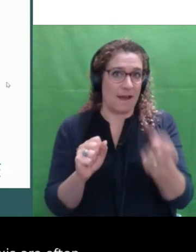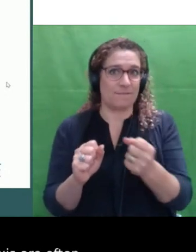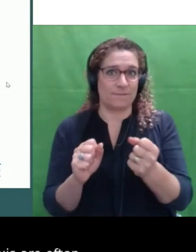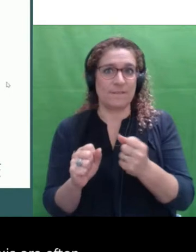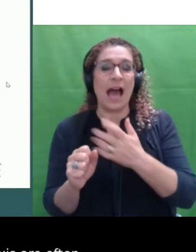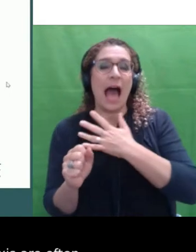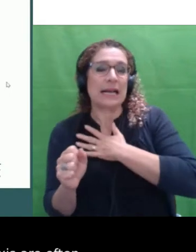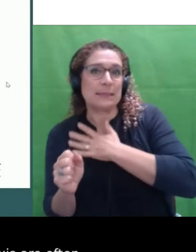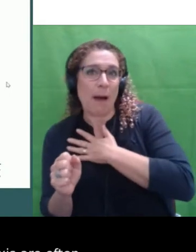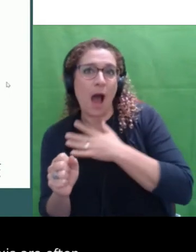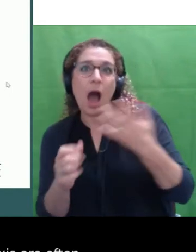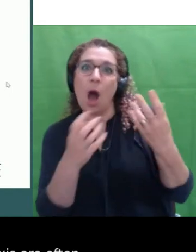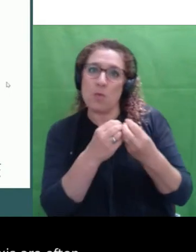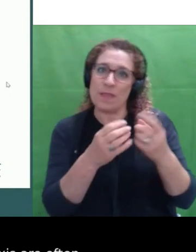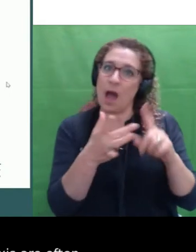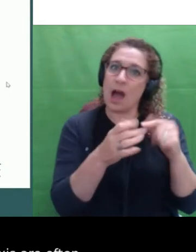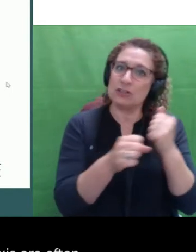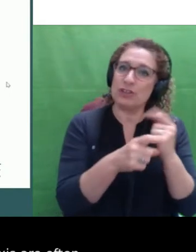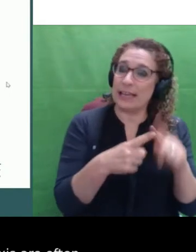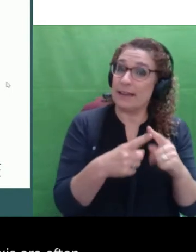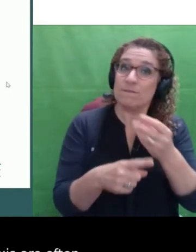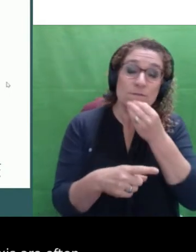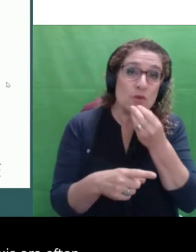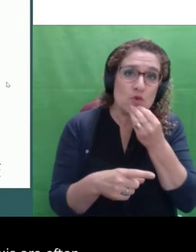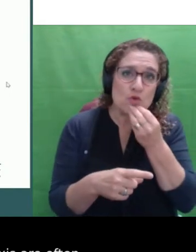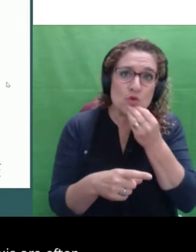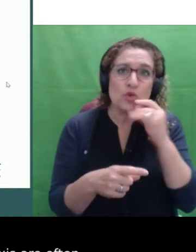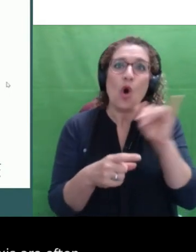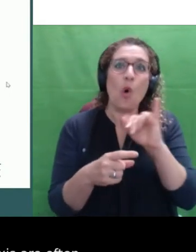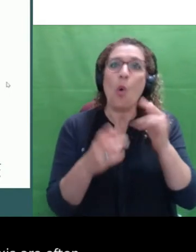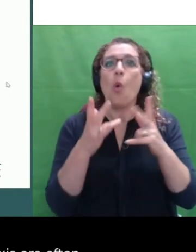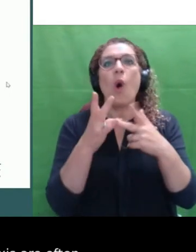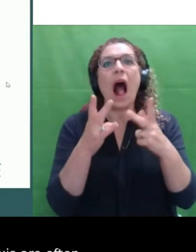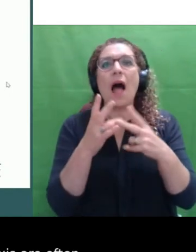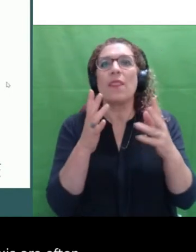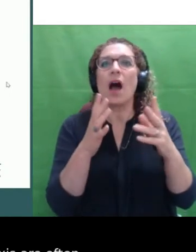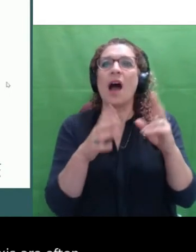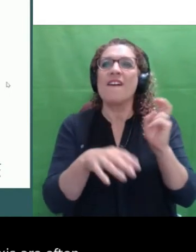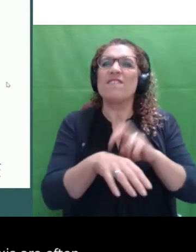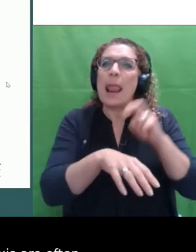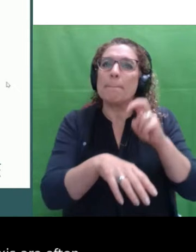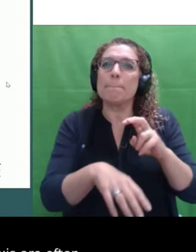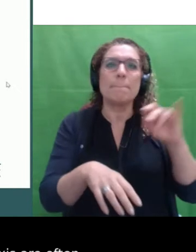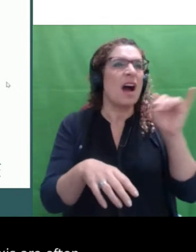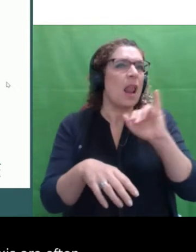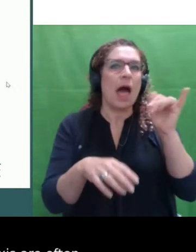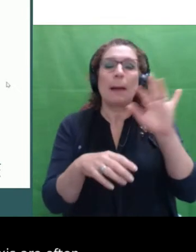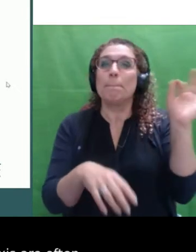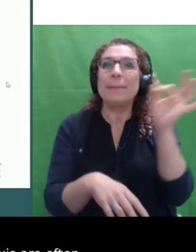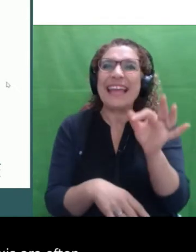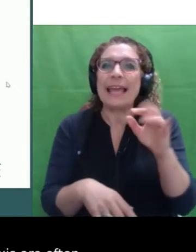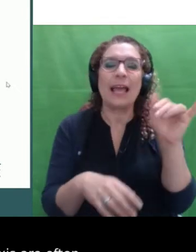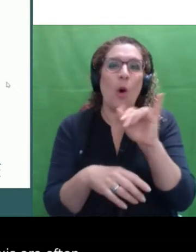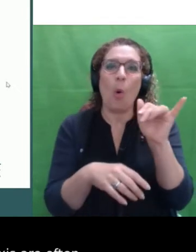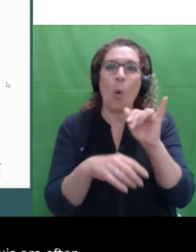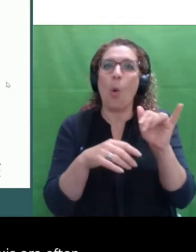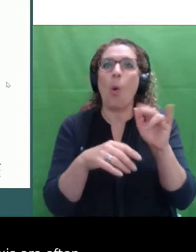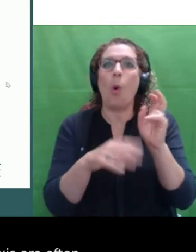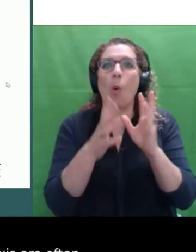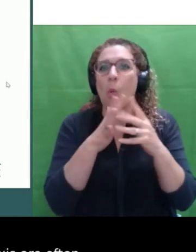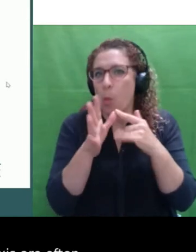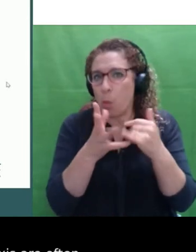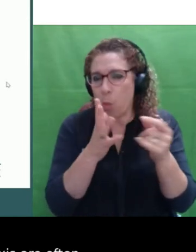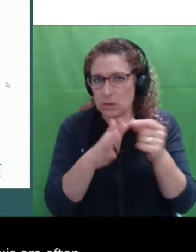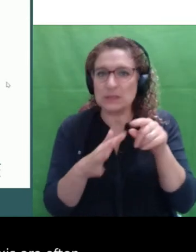allergy and significant venom allergies so being washing allergies um or mast cell disorders they should be given an adrenaline auto